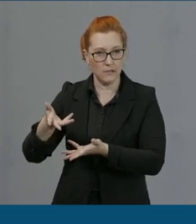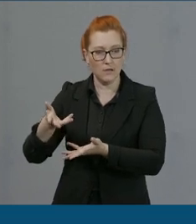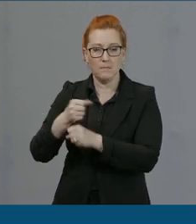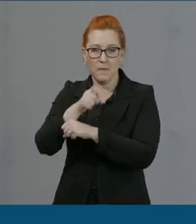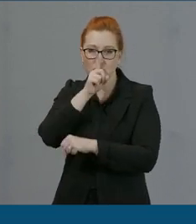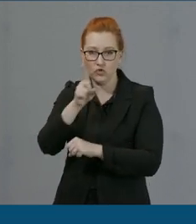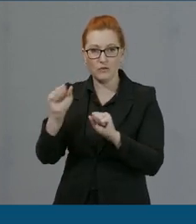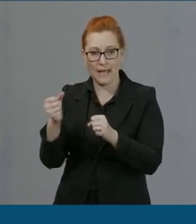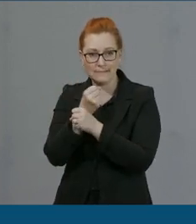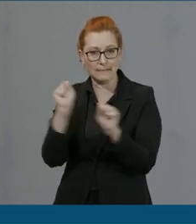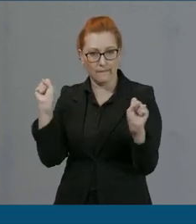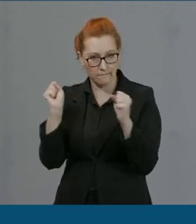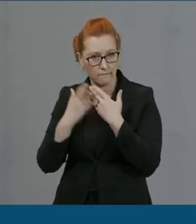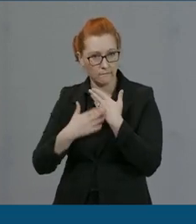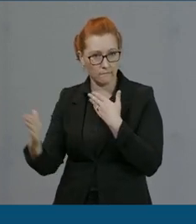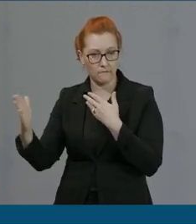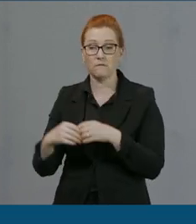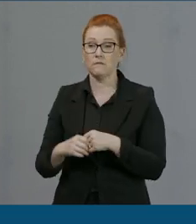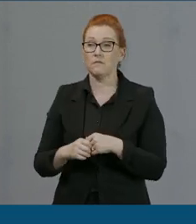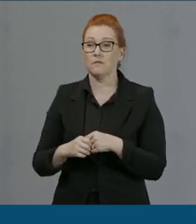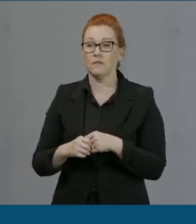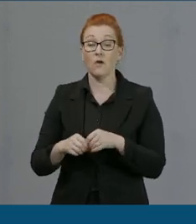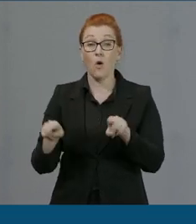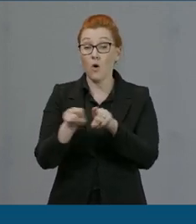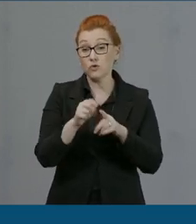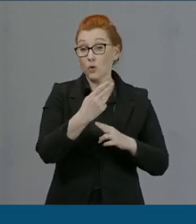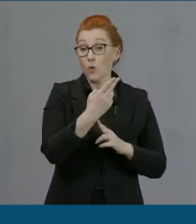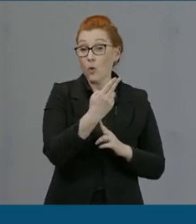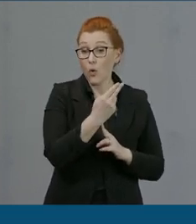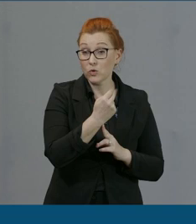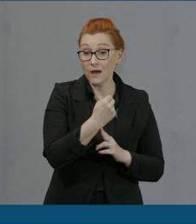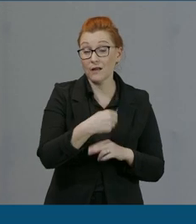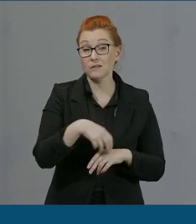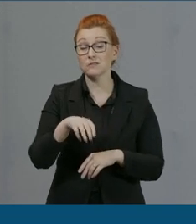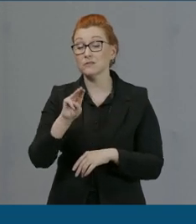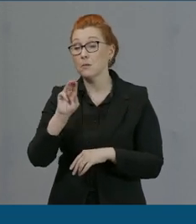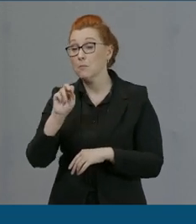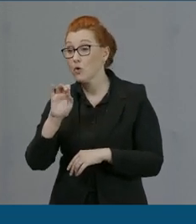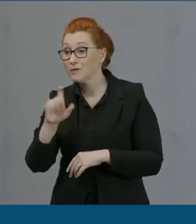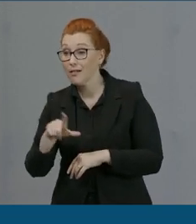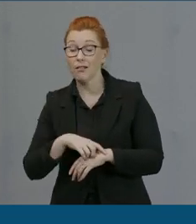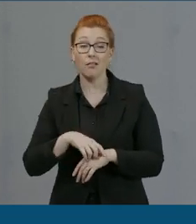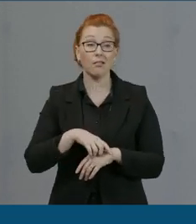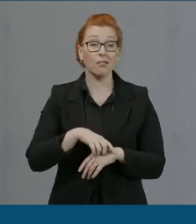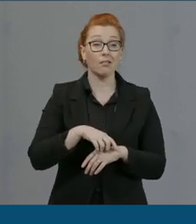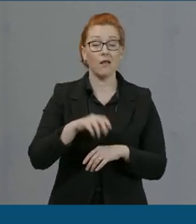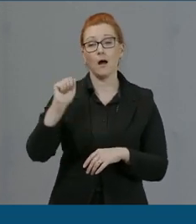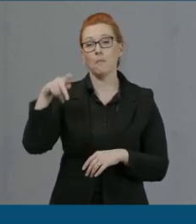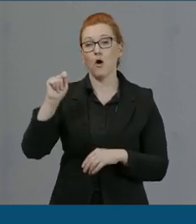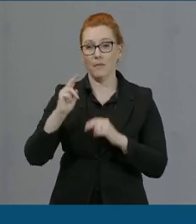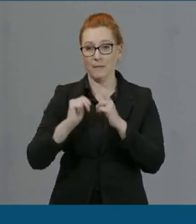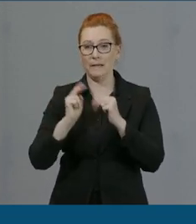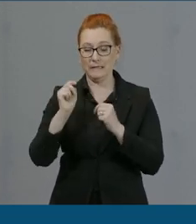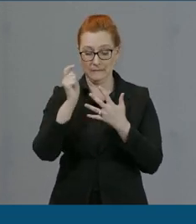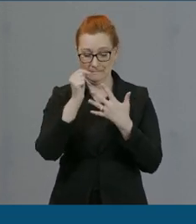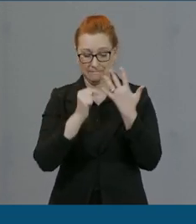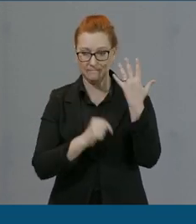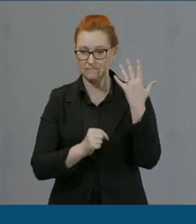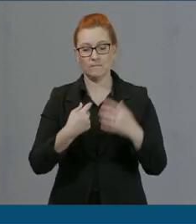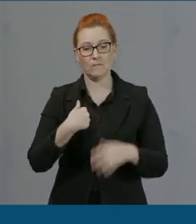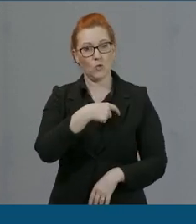fitness industry along with our hotels and motels and our apartments on what the